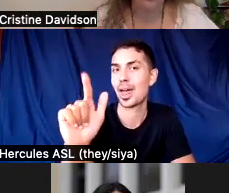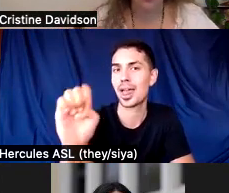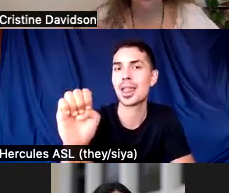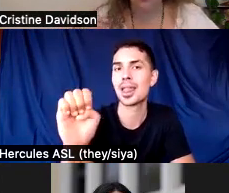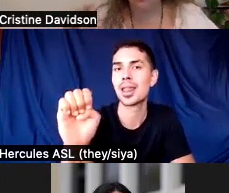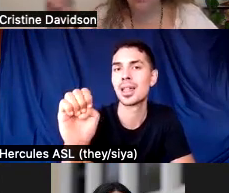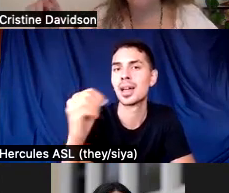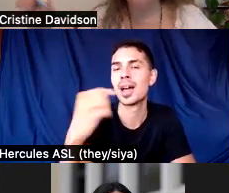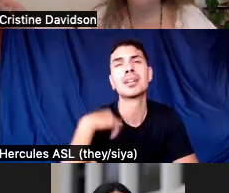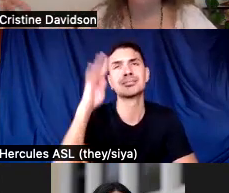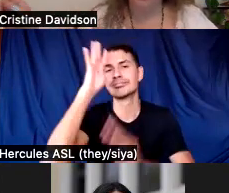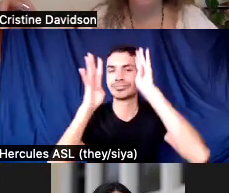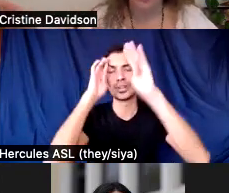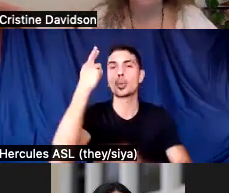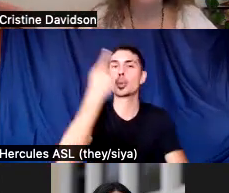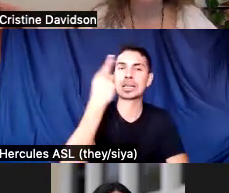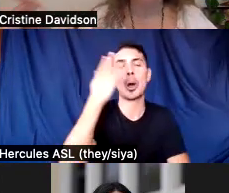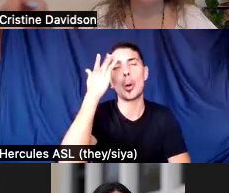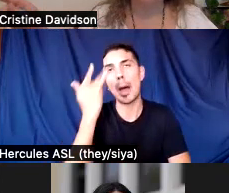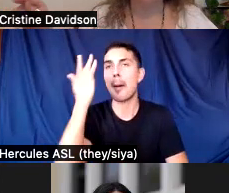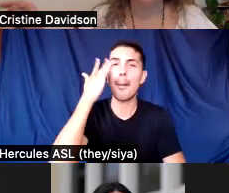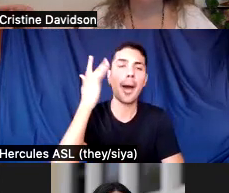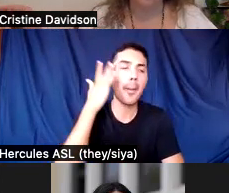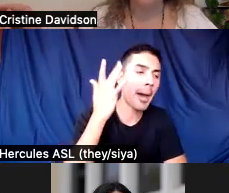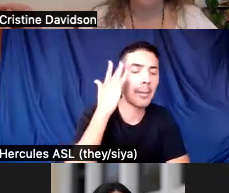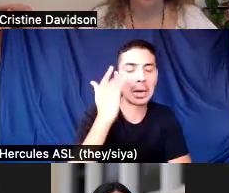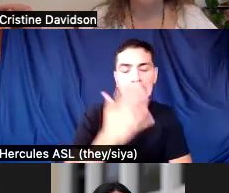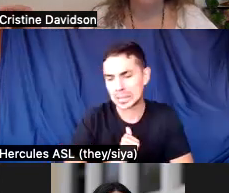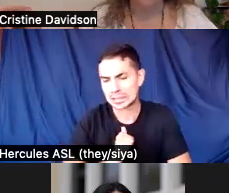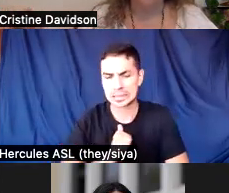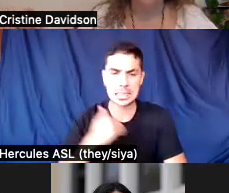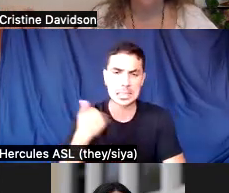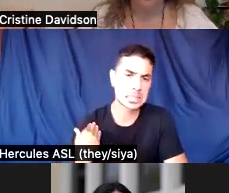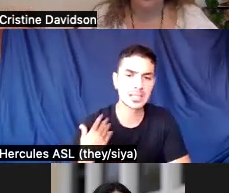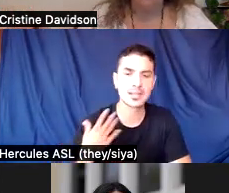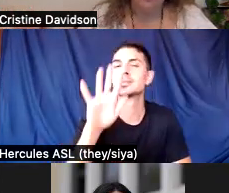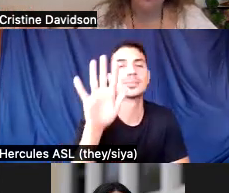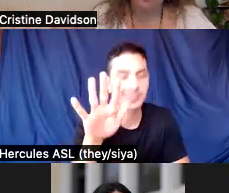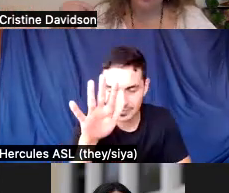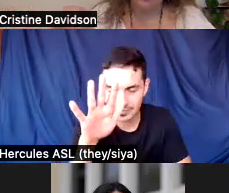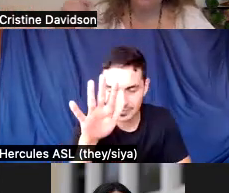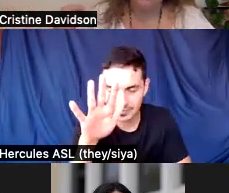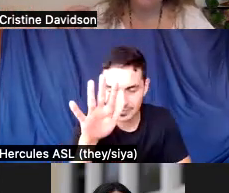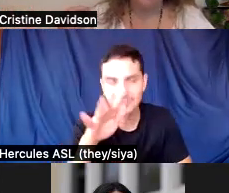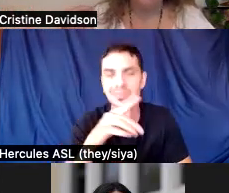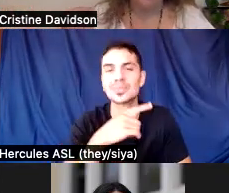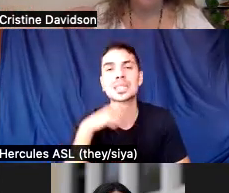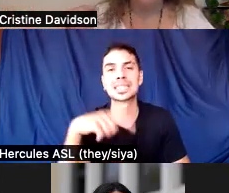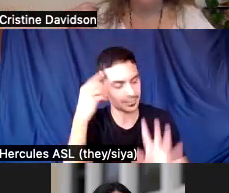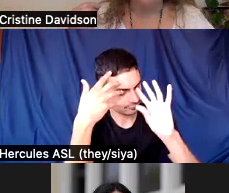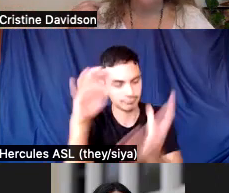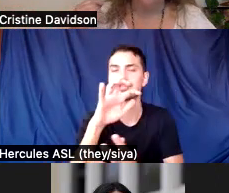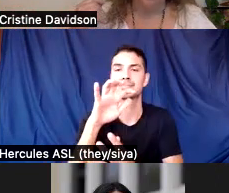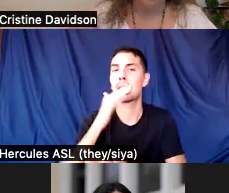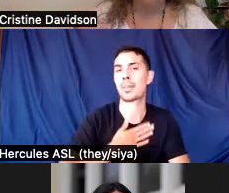not taught to do is place the blame where it lies, on the person who caused the harm. So as advocates, it just helps us to